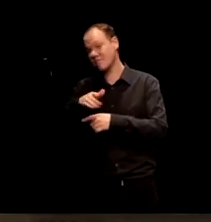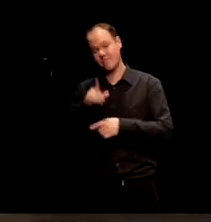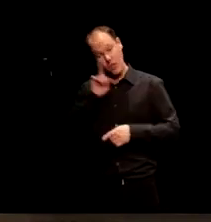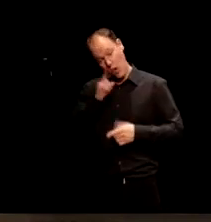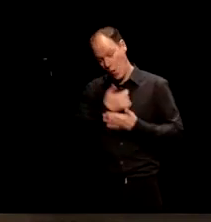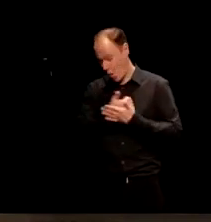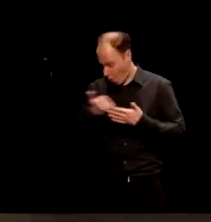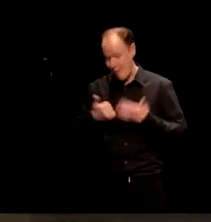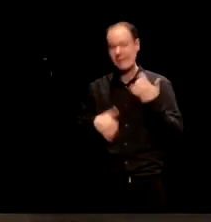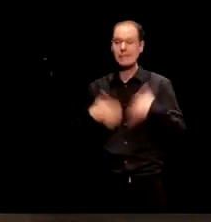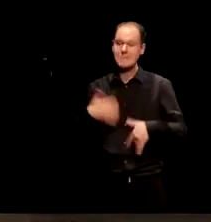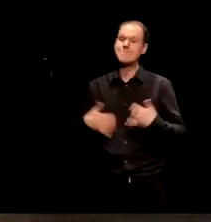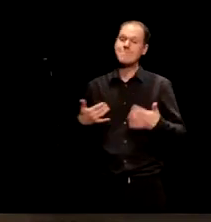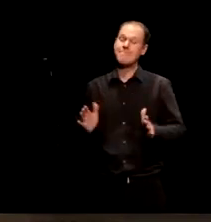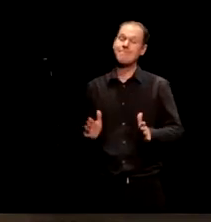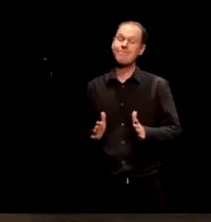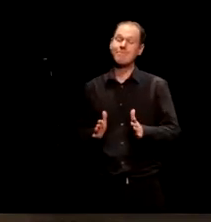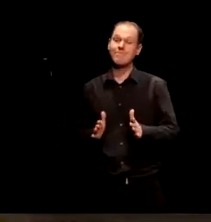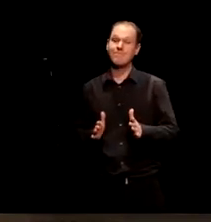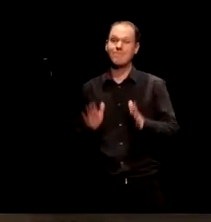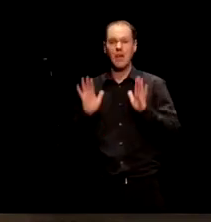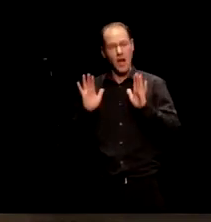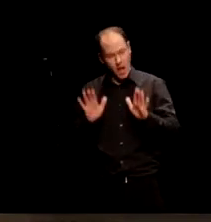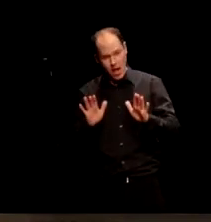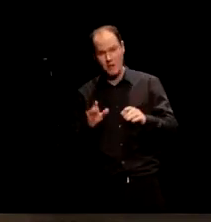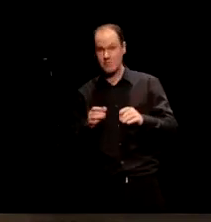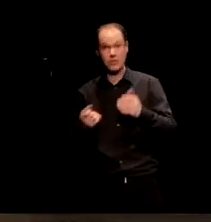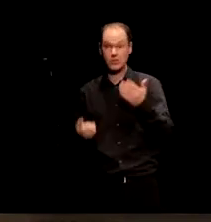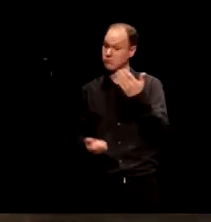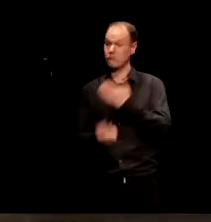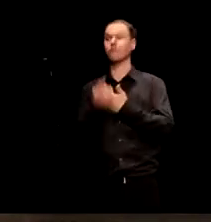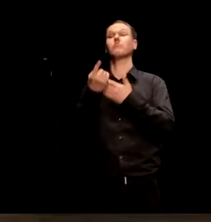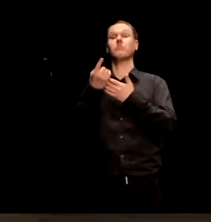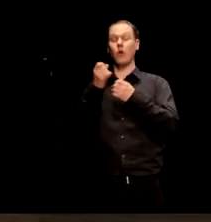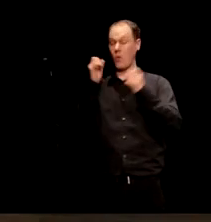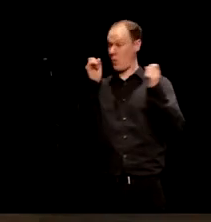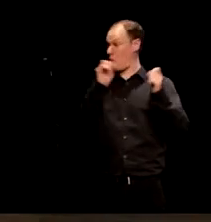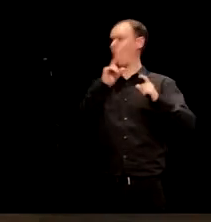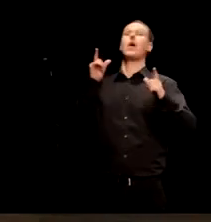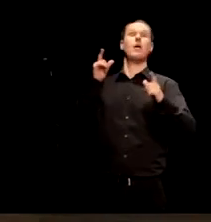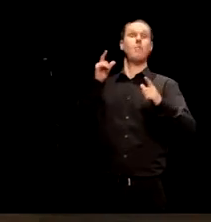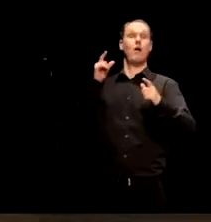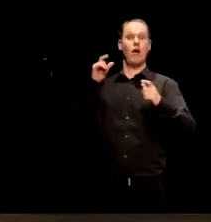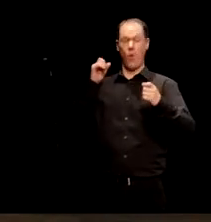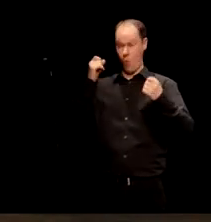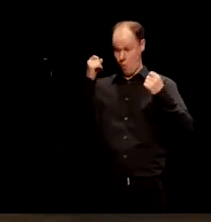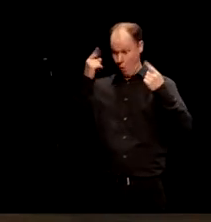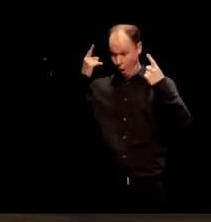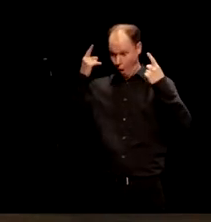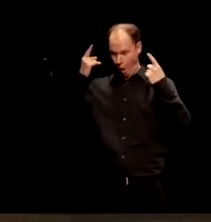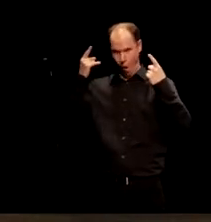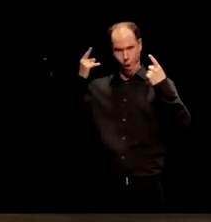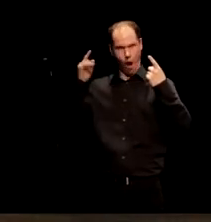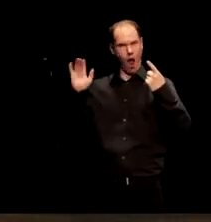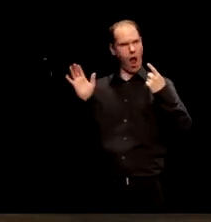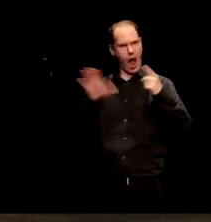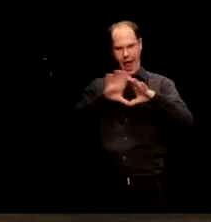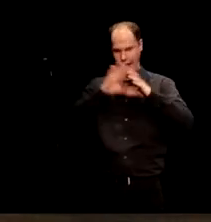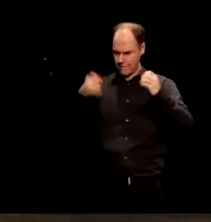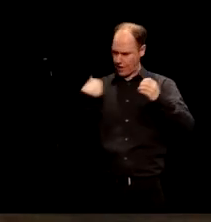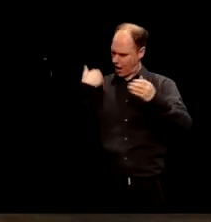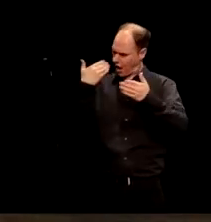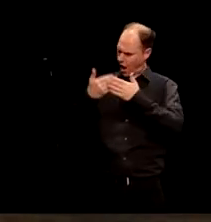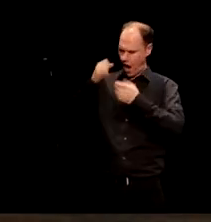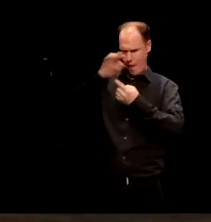always pays. But Myrtle? Suddenly one day she wakes up with a bong and realizes she has shattered everything that